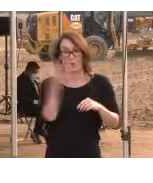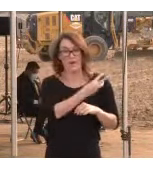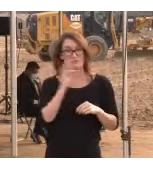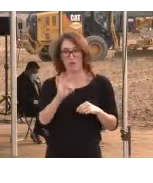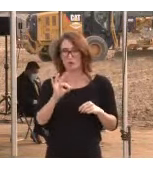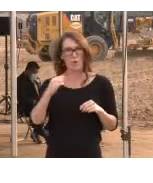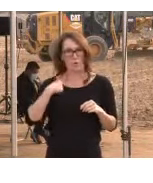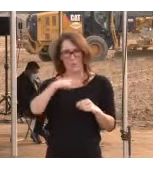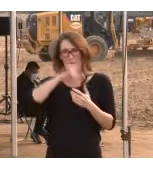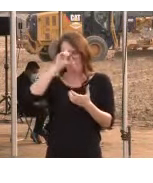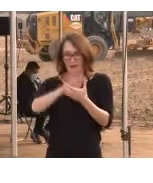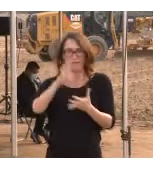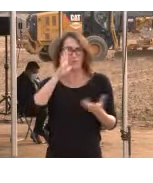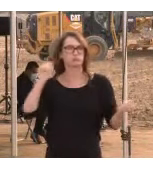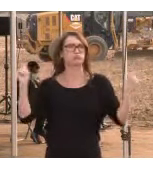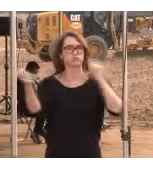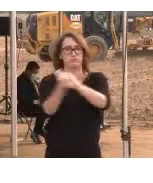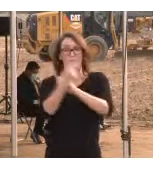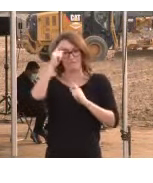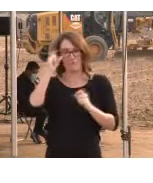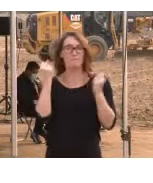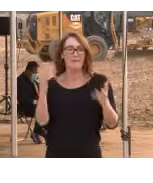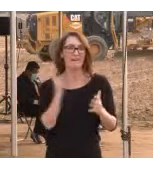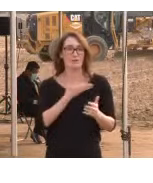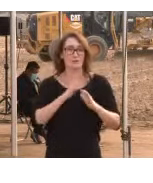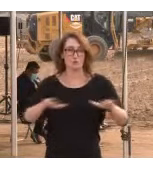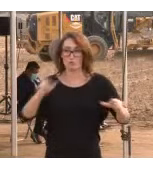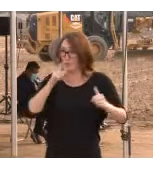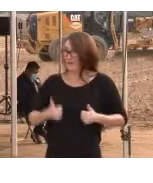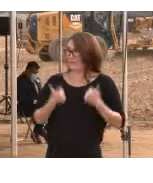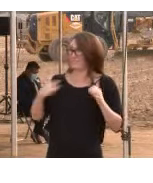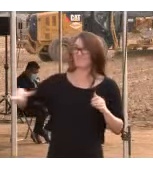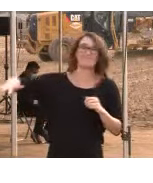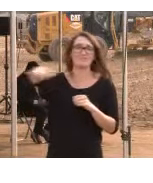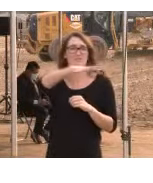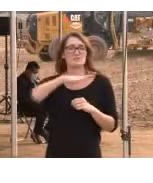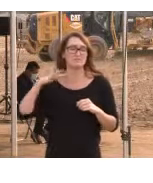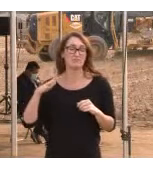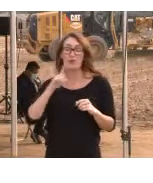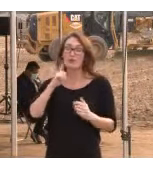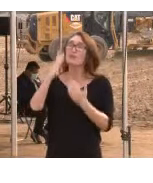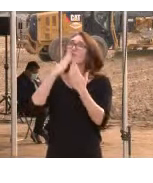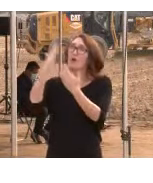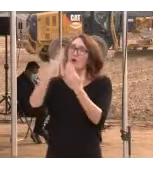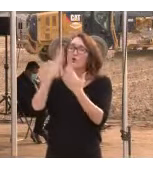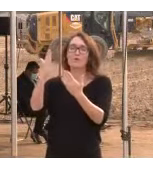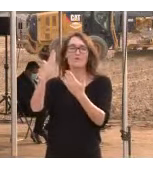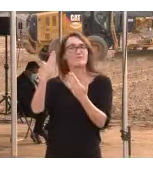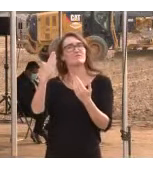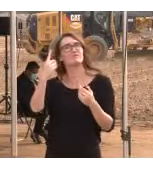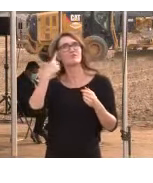deliverance for so many of our children. So God, thank you for